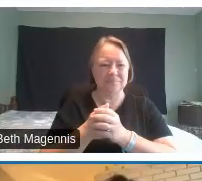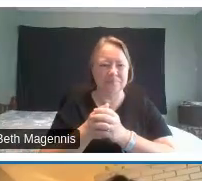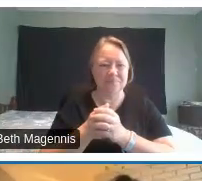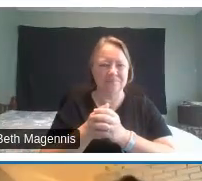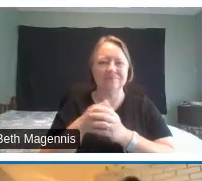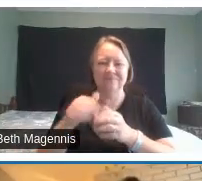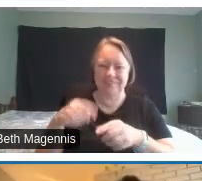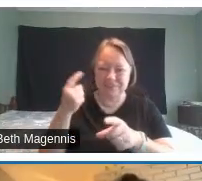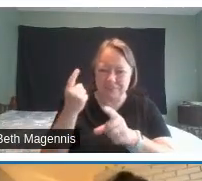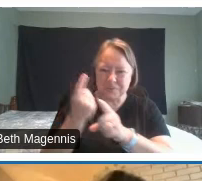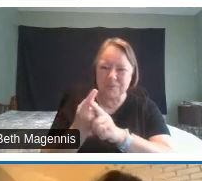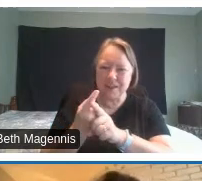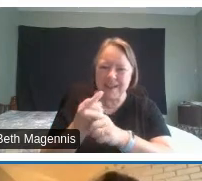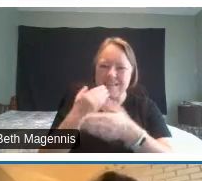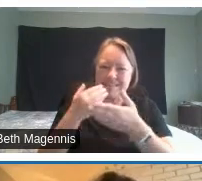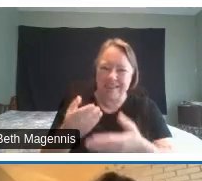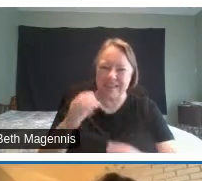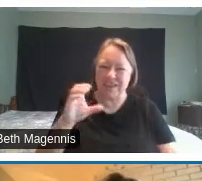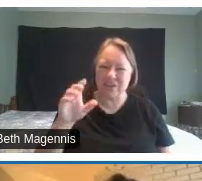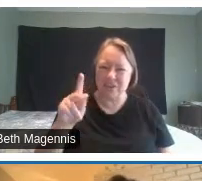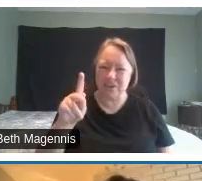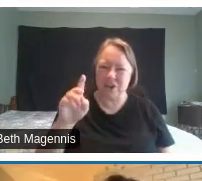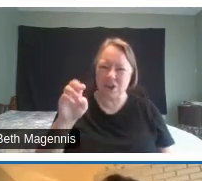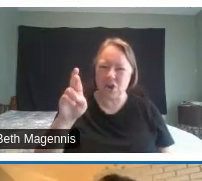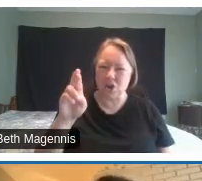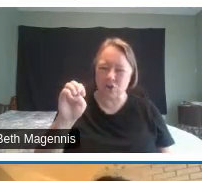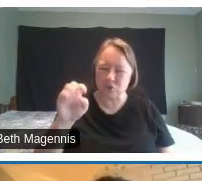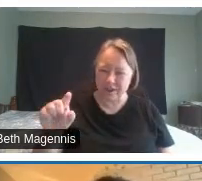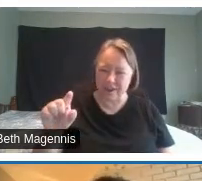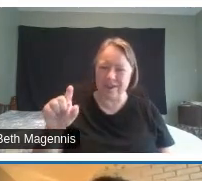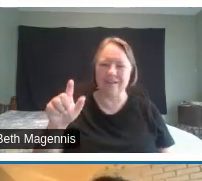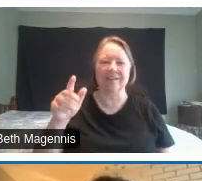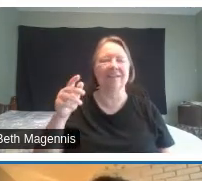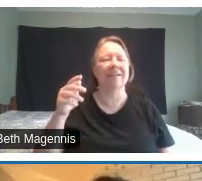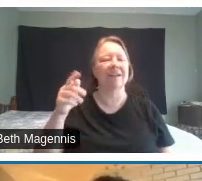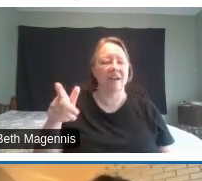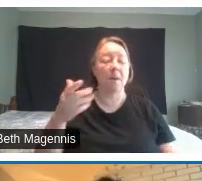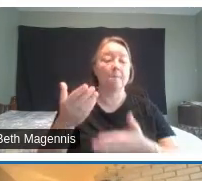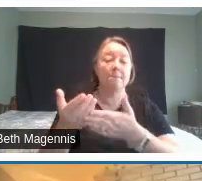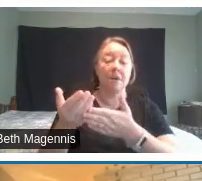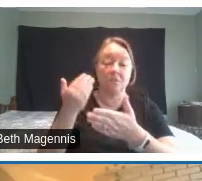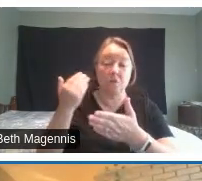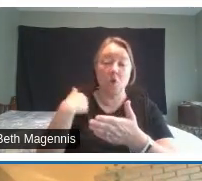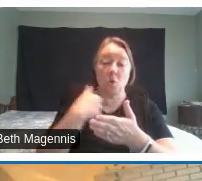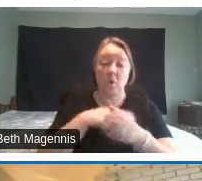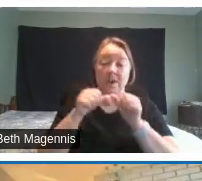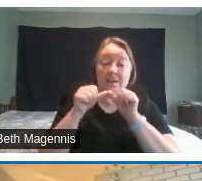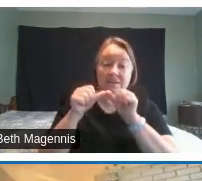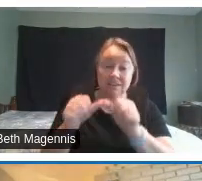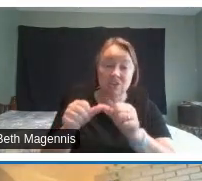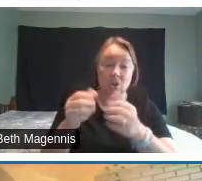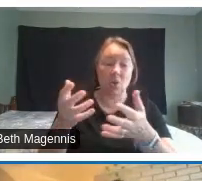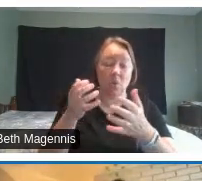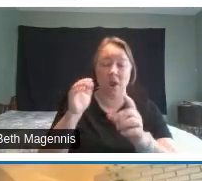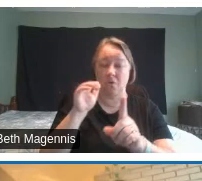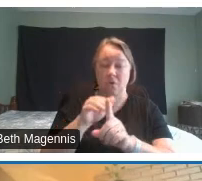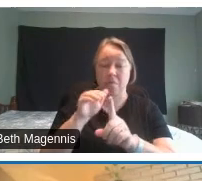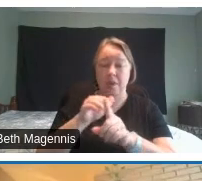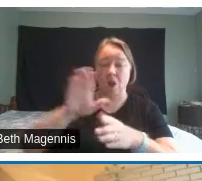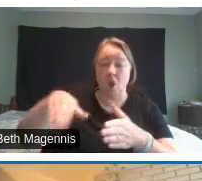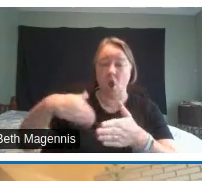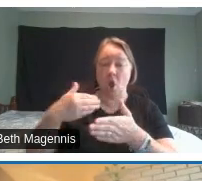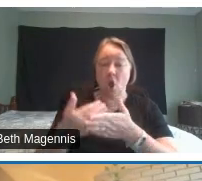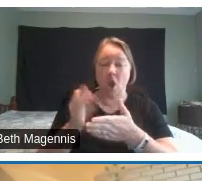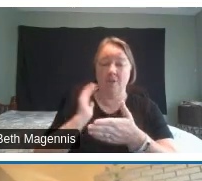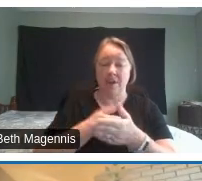That's right. Thank you, Craig. Well, I just, before we continue, I just want to remind all of our team